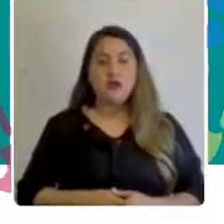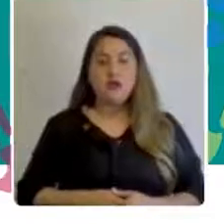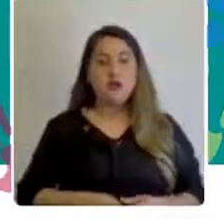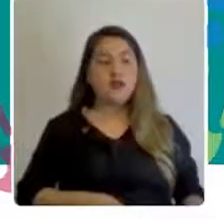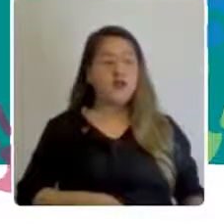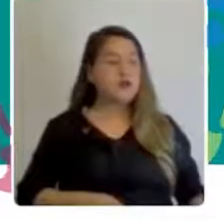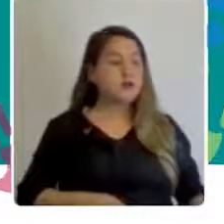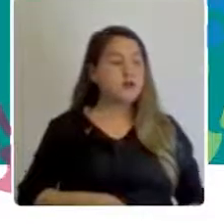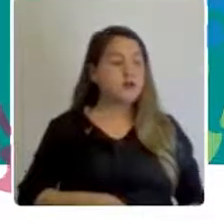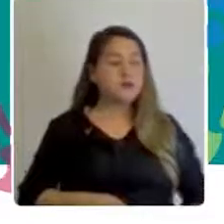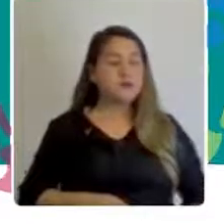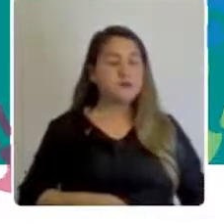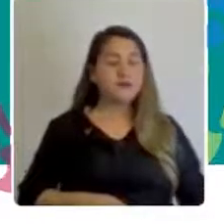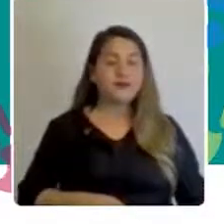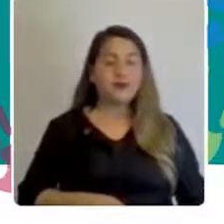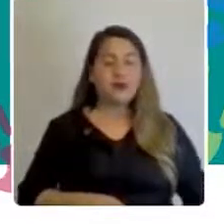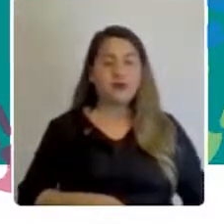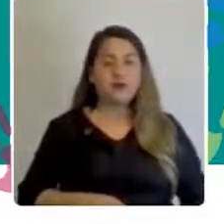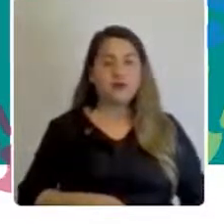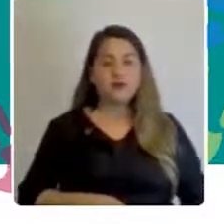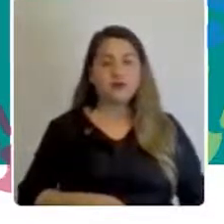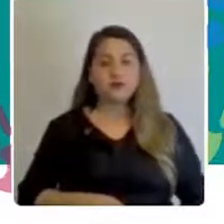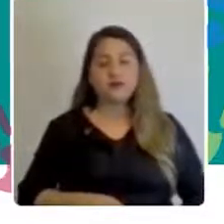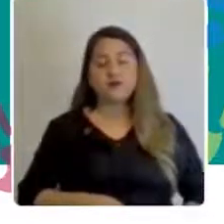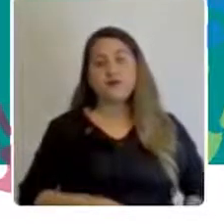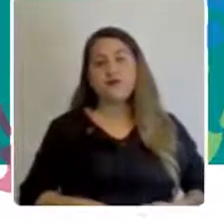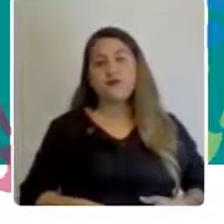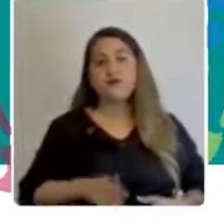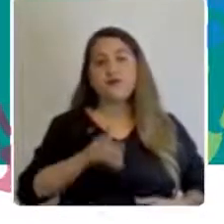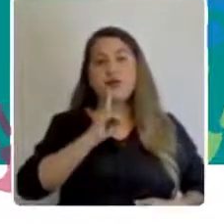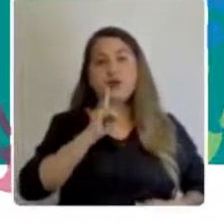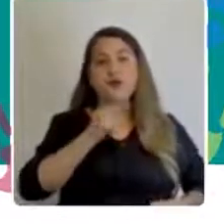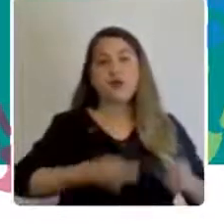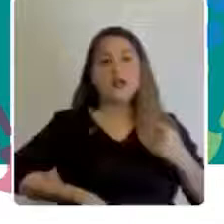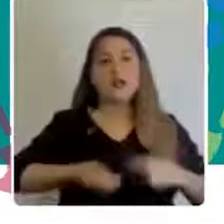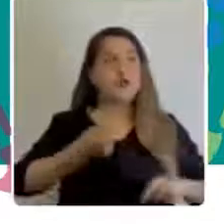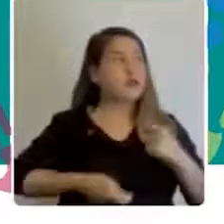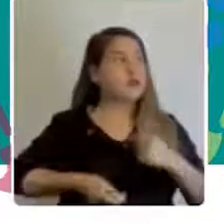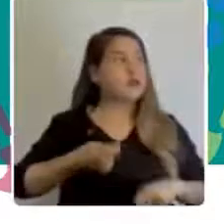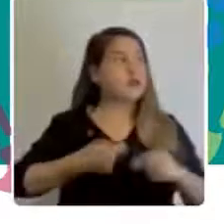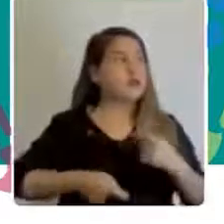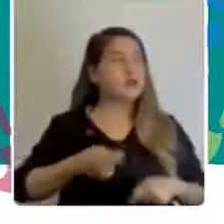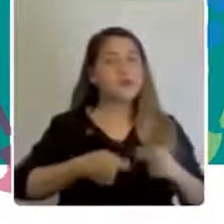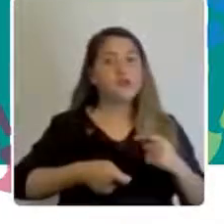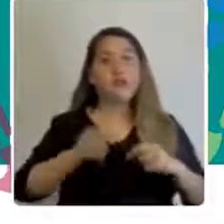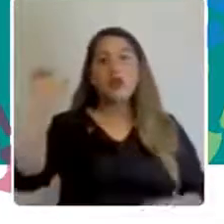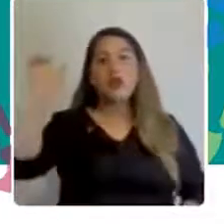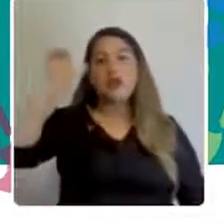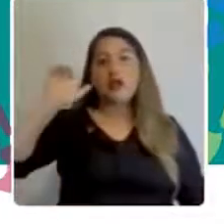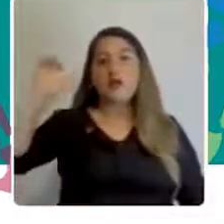centralized negotiation of the price, but up to now we don't have it.